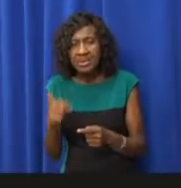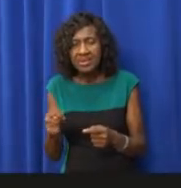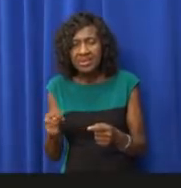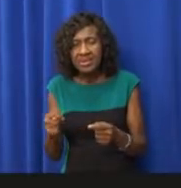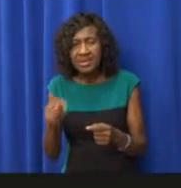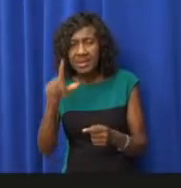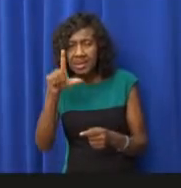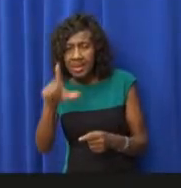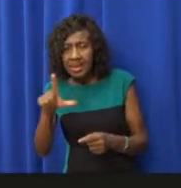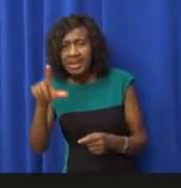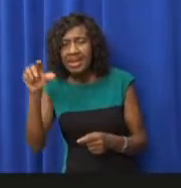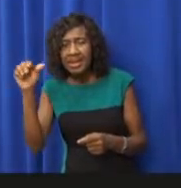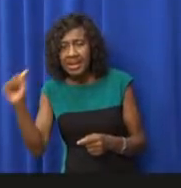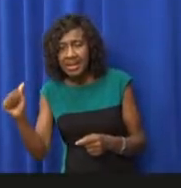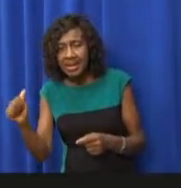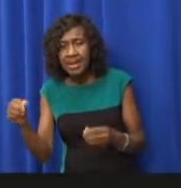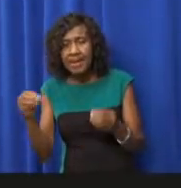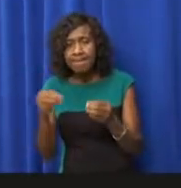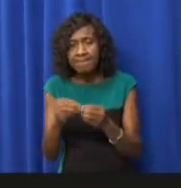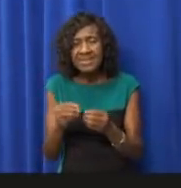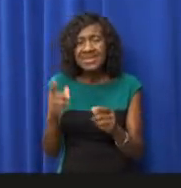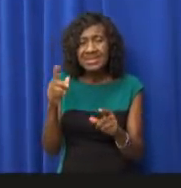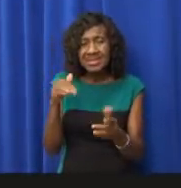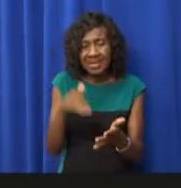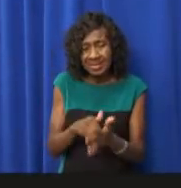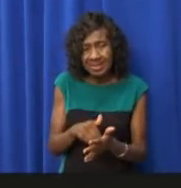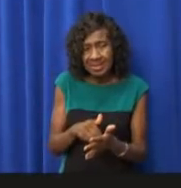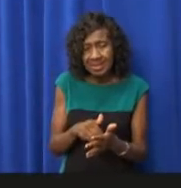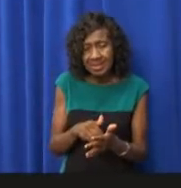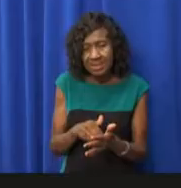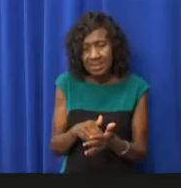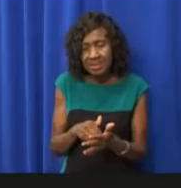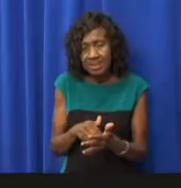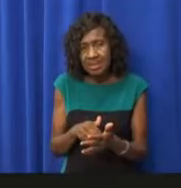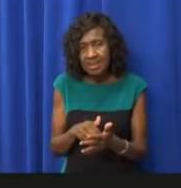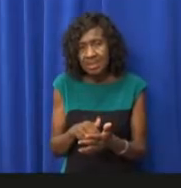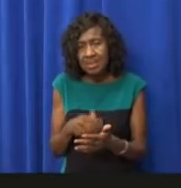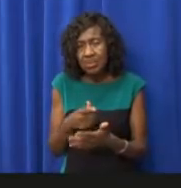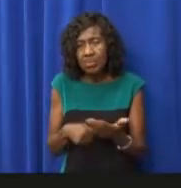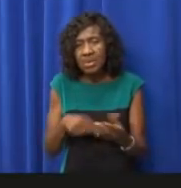do you think you're going to be able to reforecast, give people an idea of the reforecasted budget?